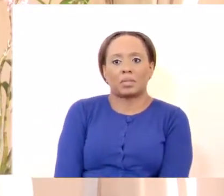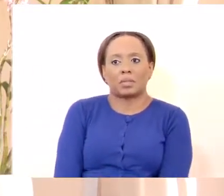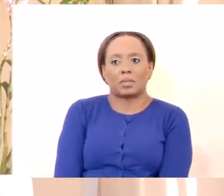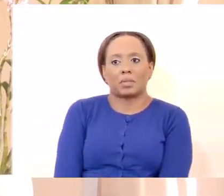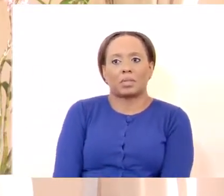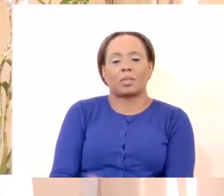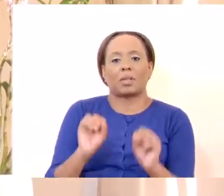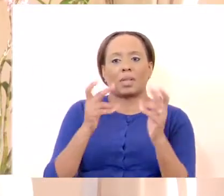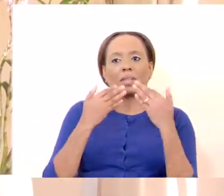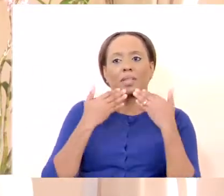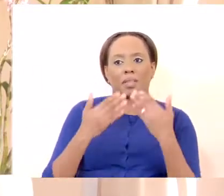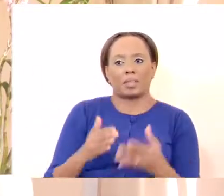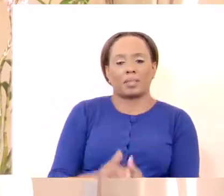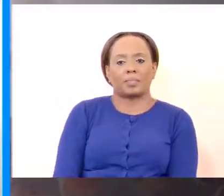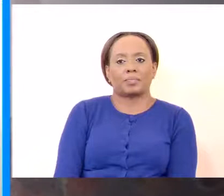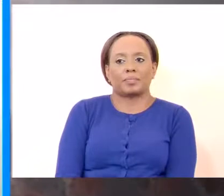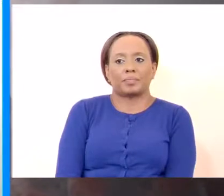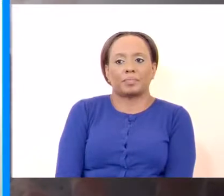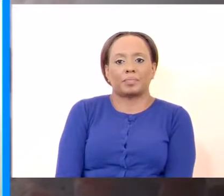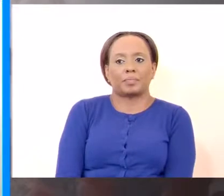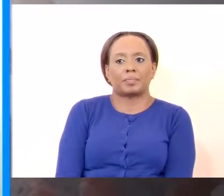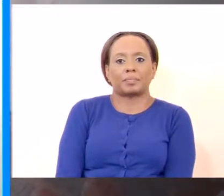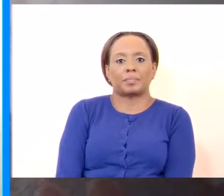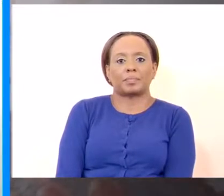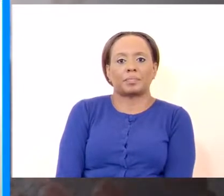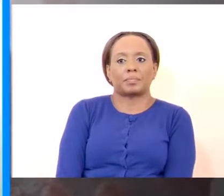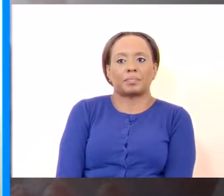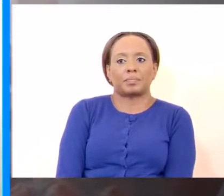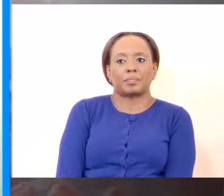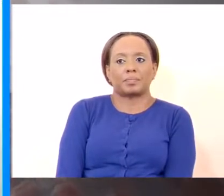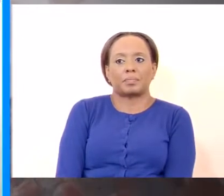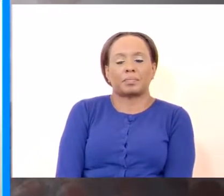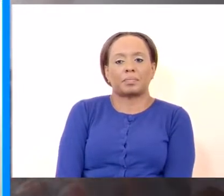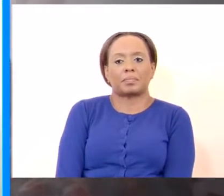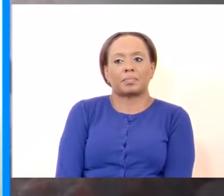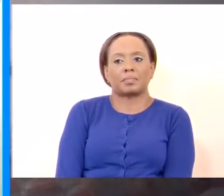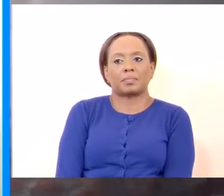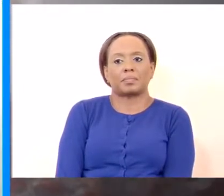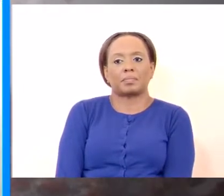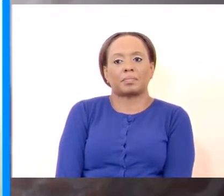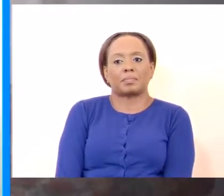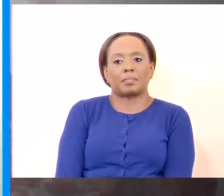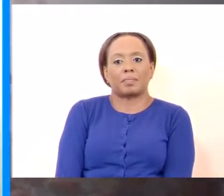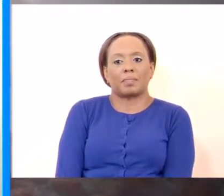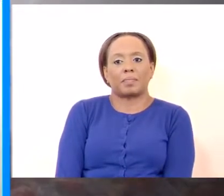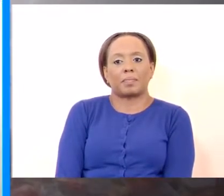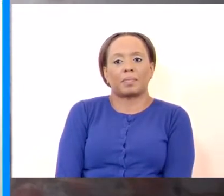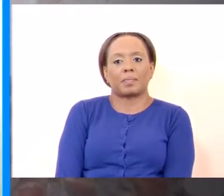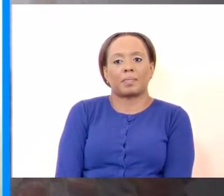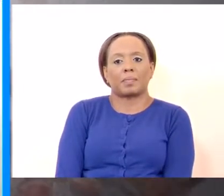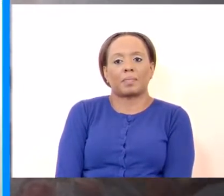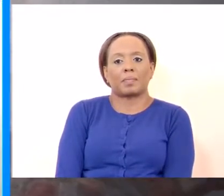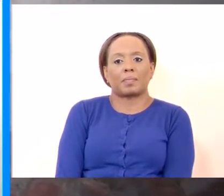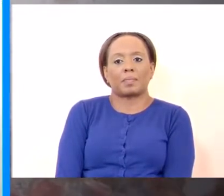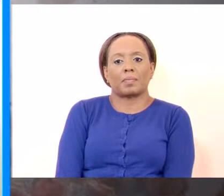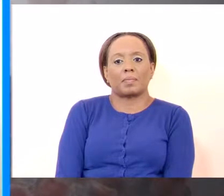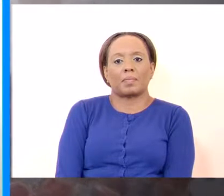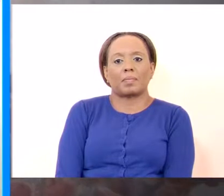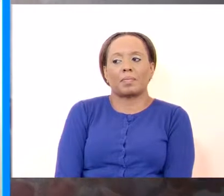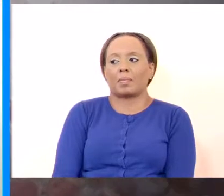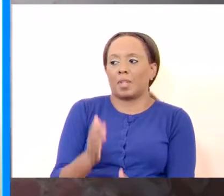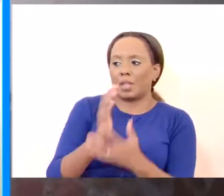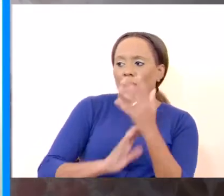I thank you. Just some questions from our online people on Brass Stats with regard to the vaccine.